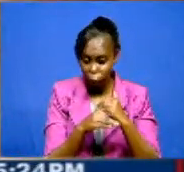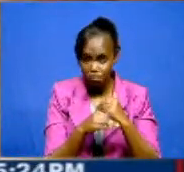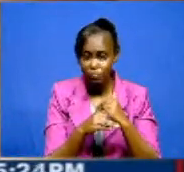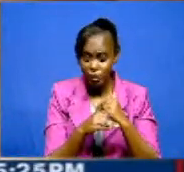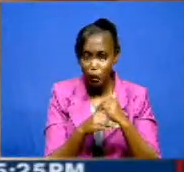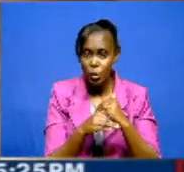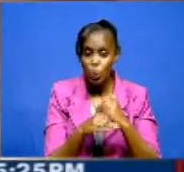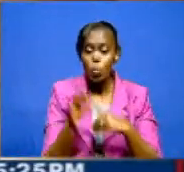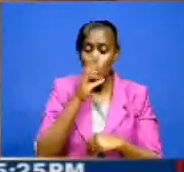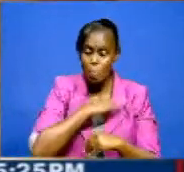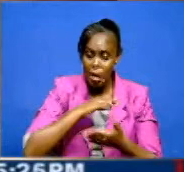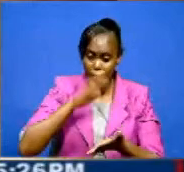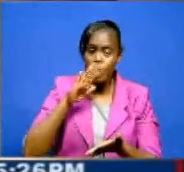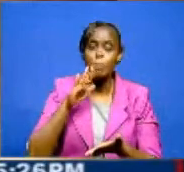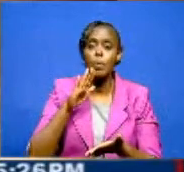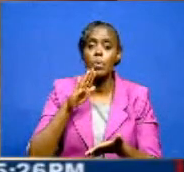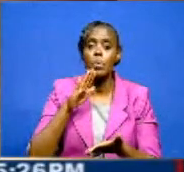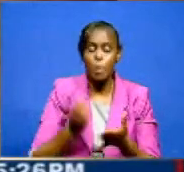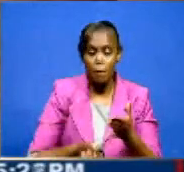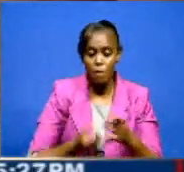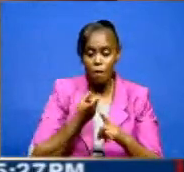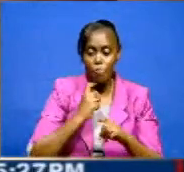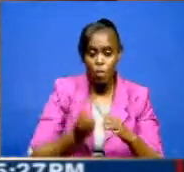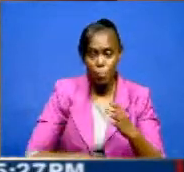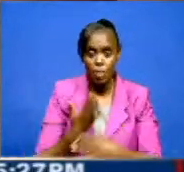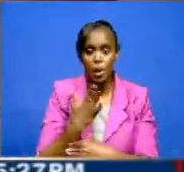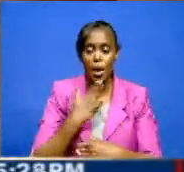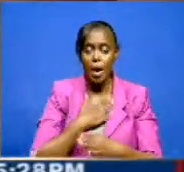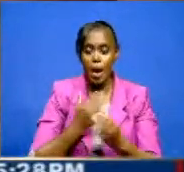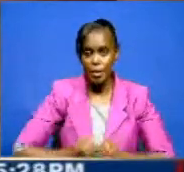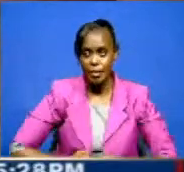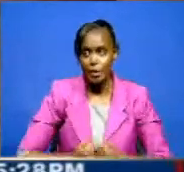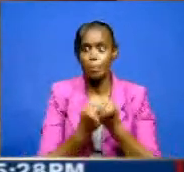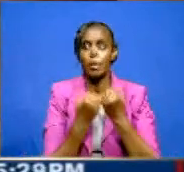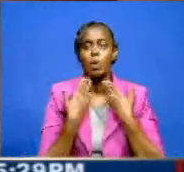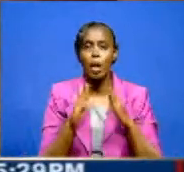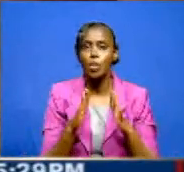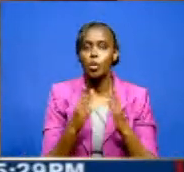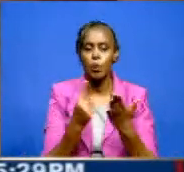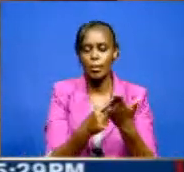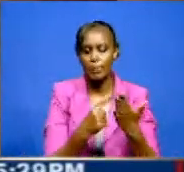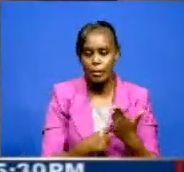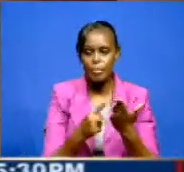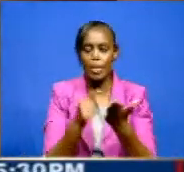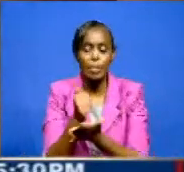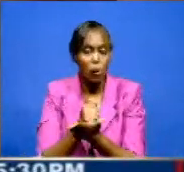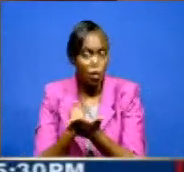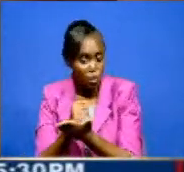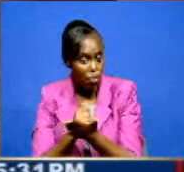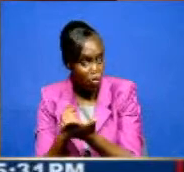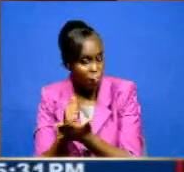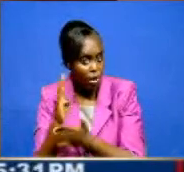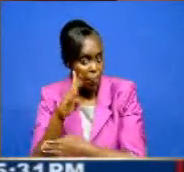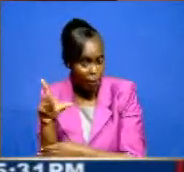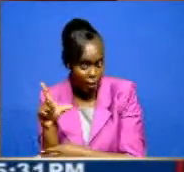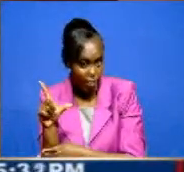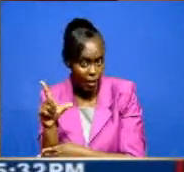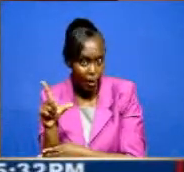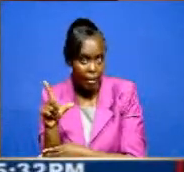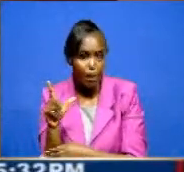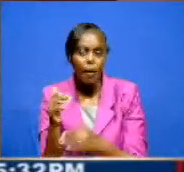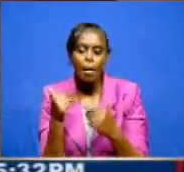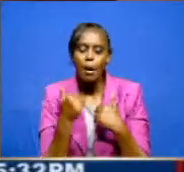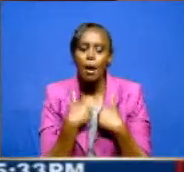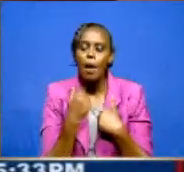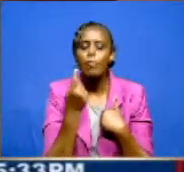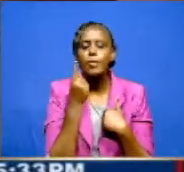whatever we produce. Mr. Speaker, I support, although I do not want to discuss the coffee bill before it runs here, but I have